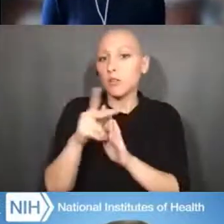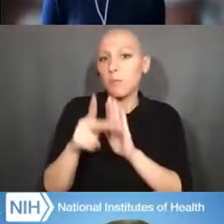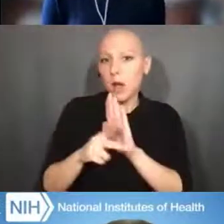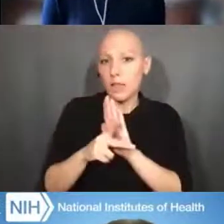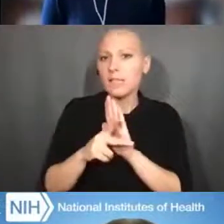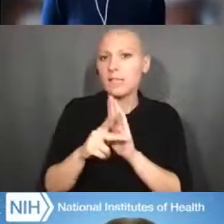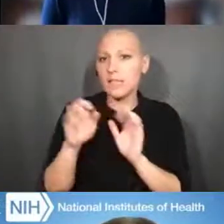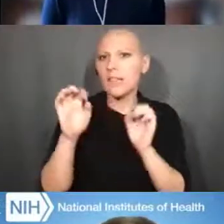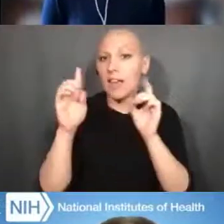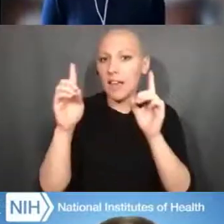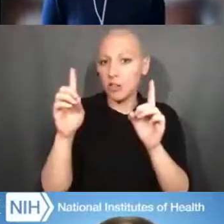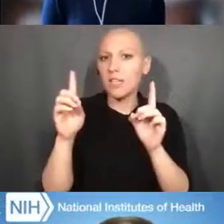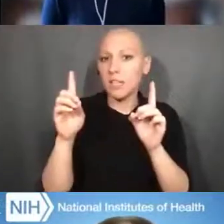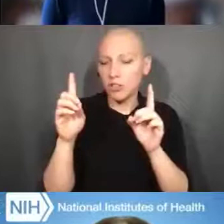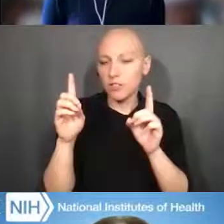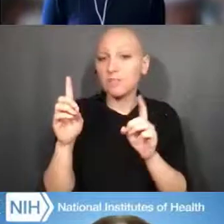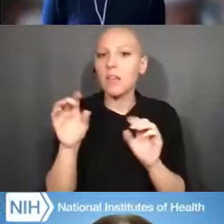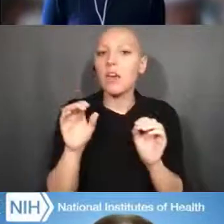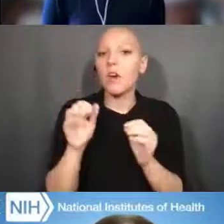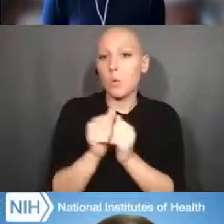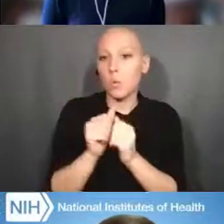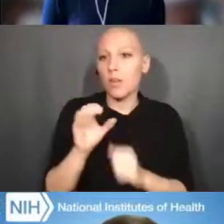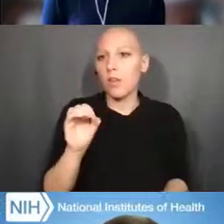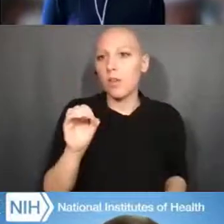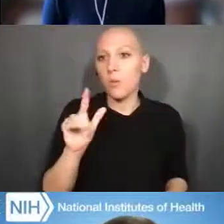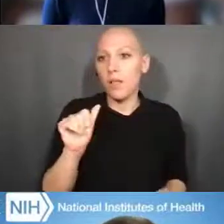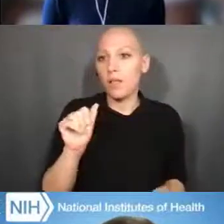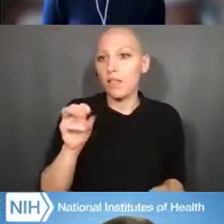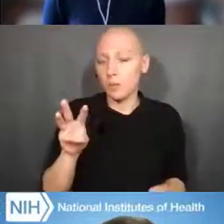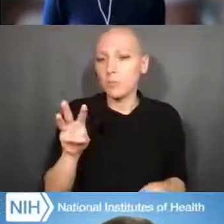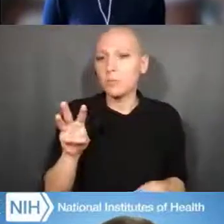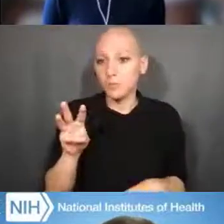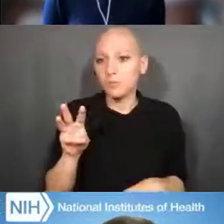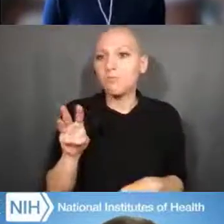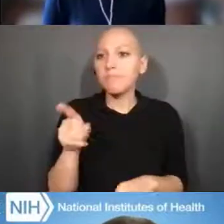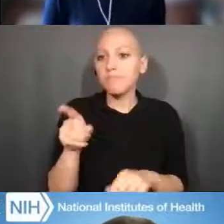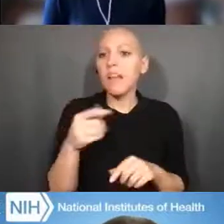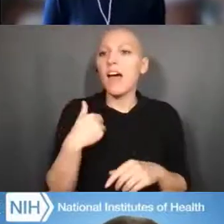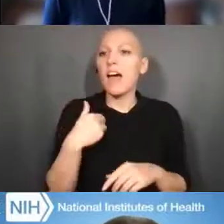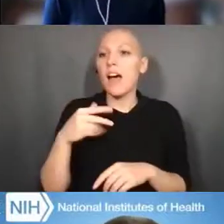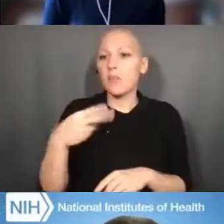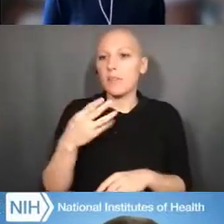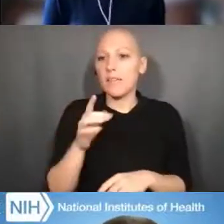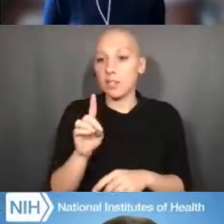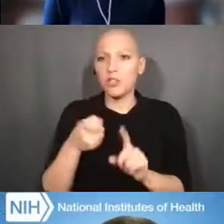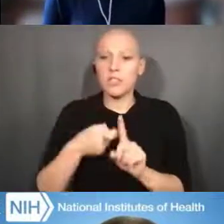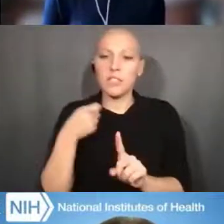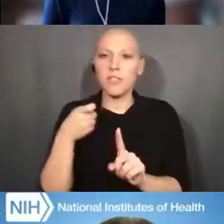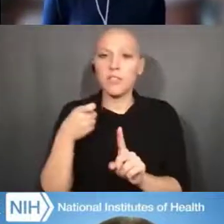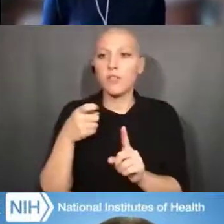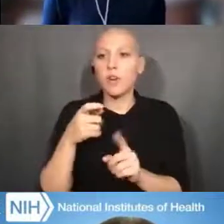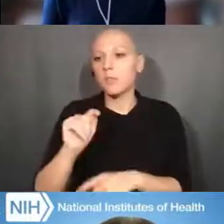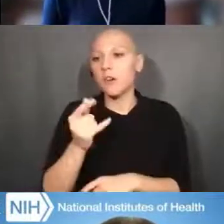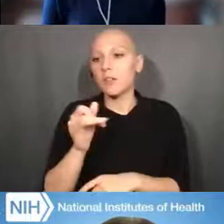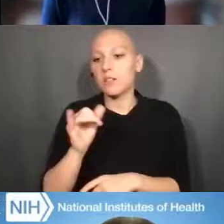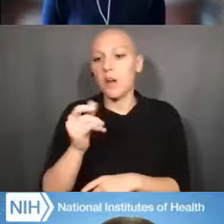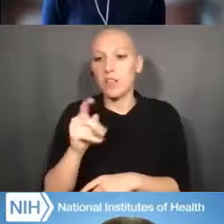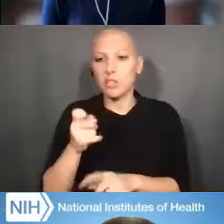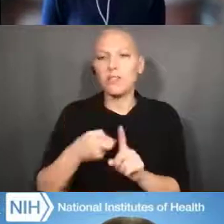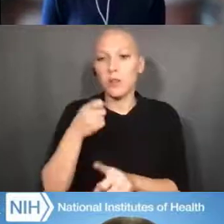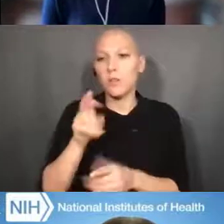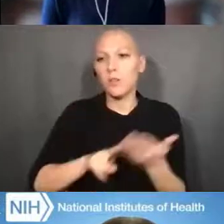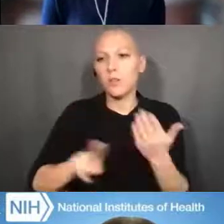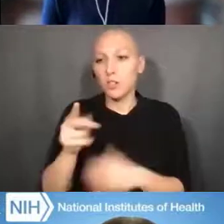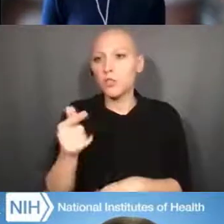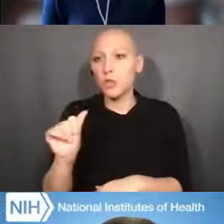veterinary degree at the University of the West Indies and holds a doctoral degree in toxicology from the University of Georgia. Prior to her appointment